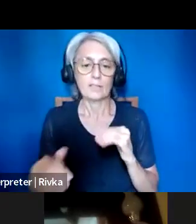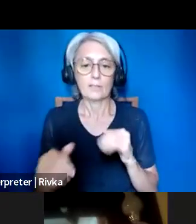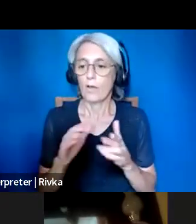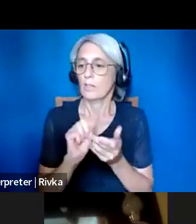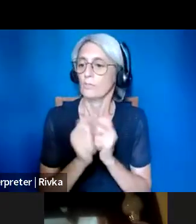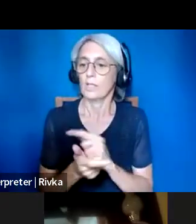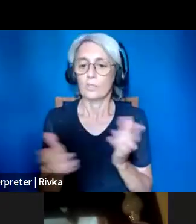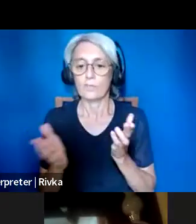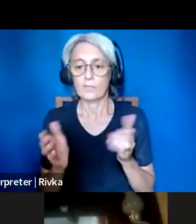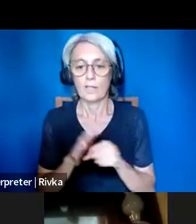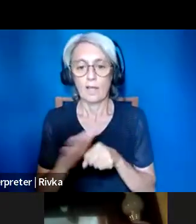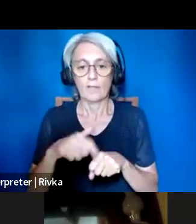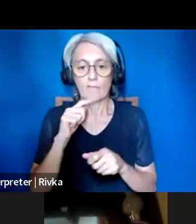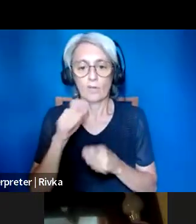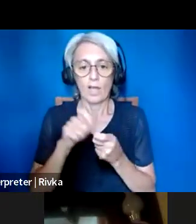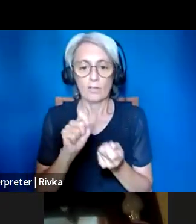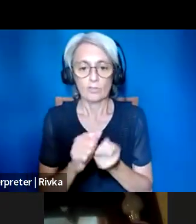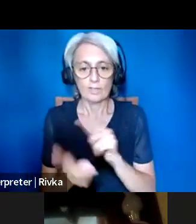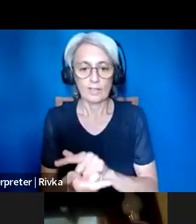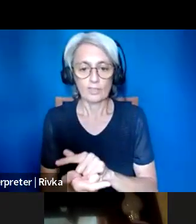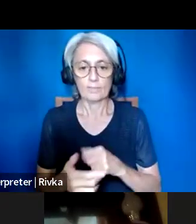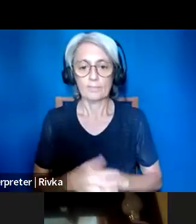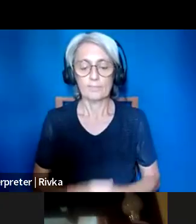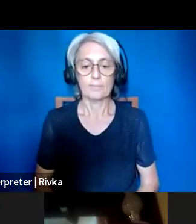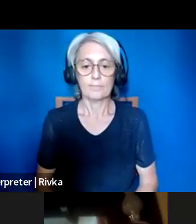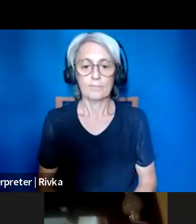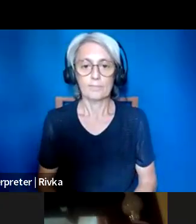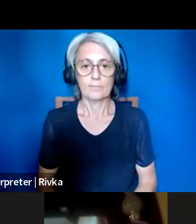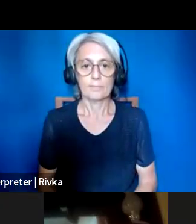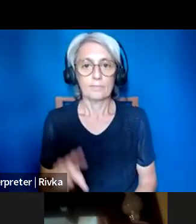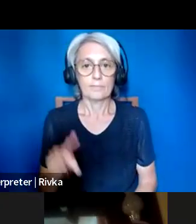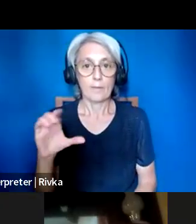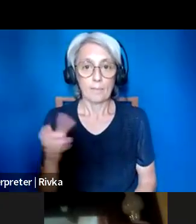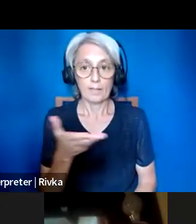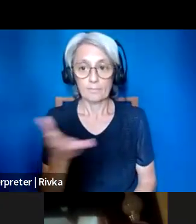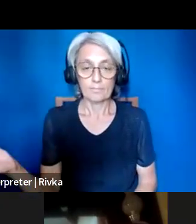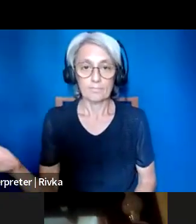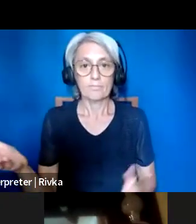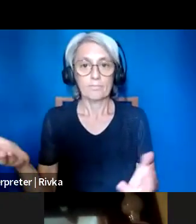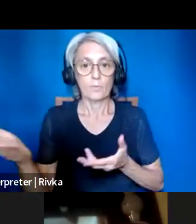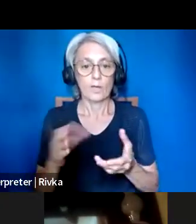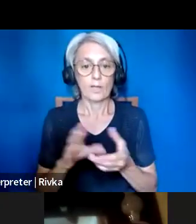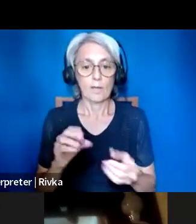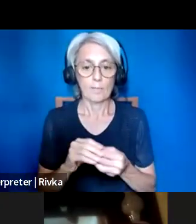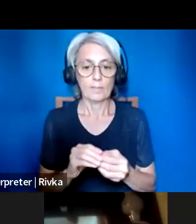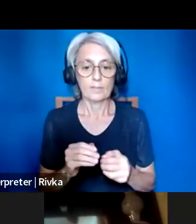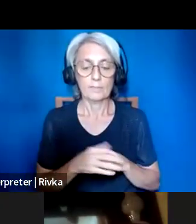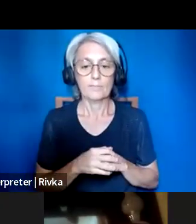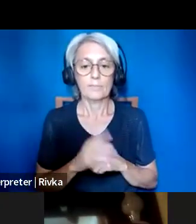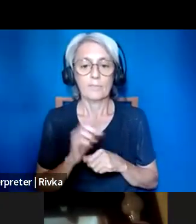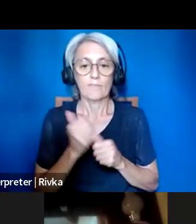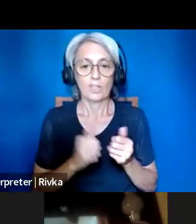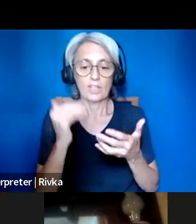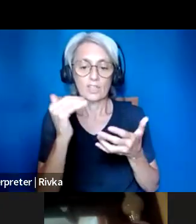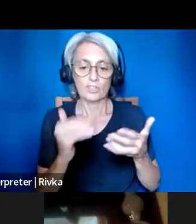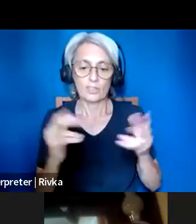services adequate time for accurate translations. Members of the public, we welcome comments from the public as a part of each item at this